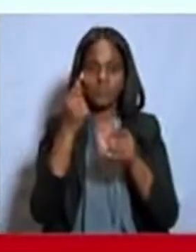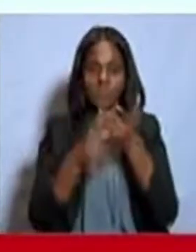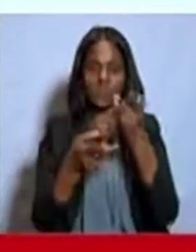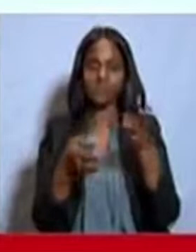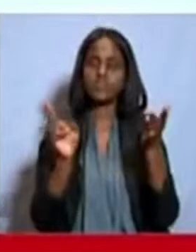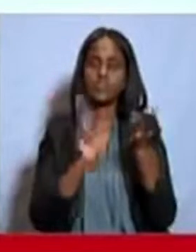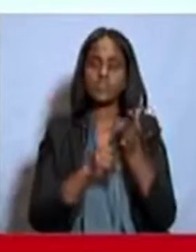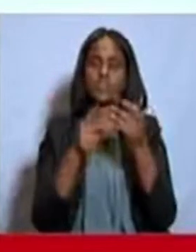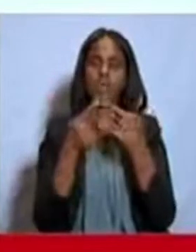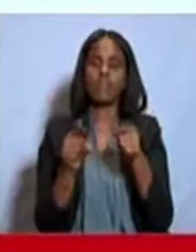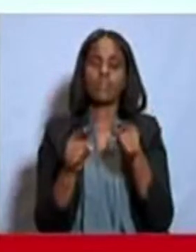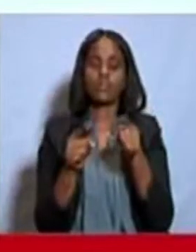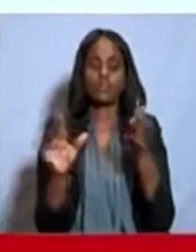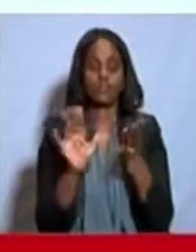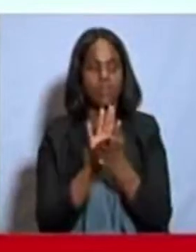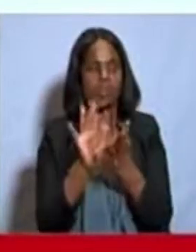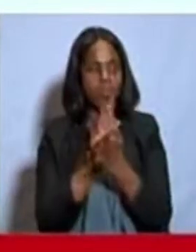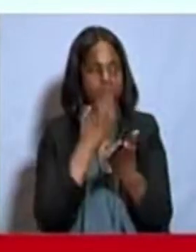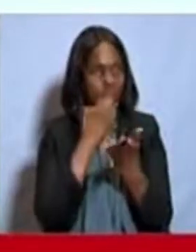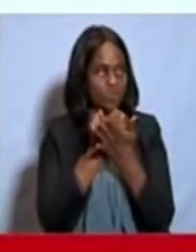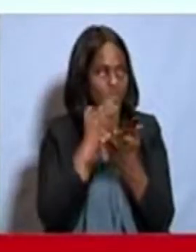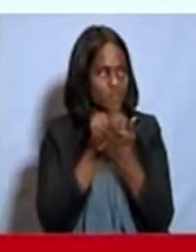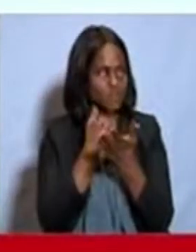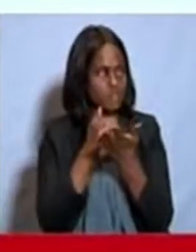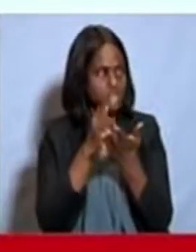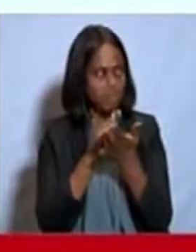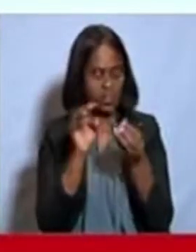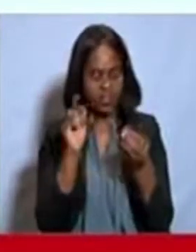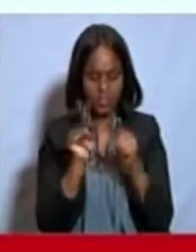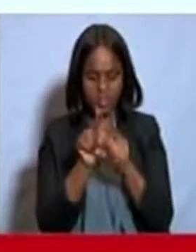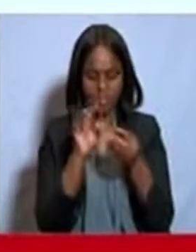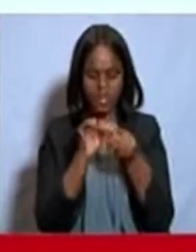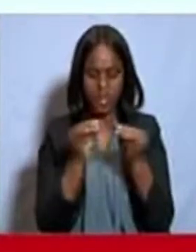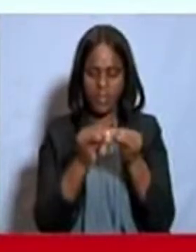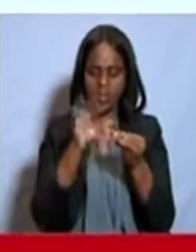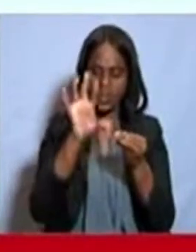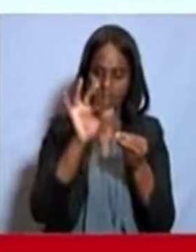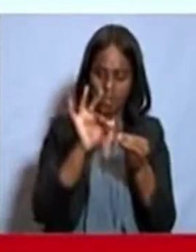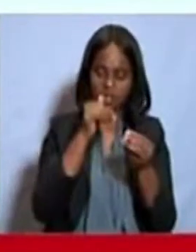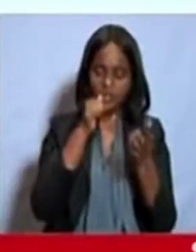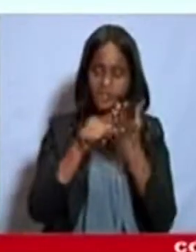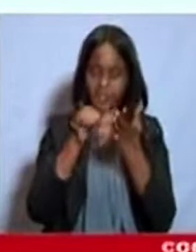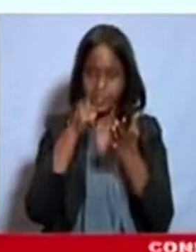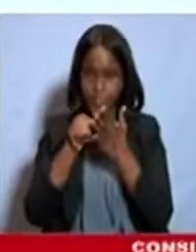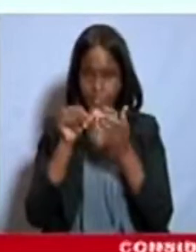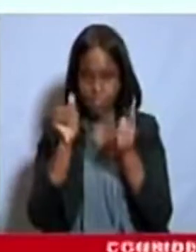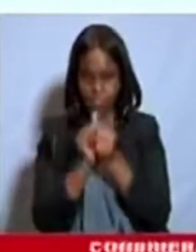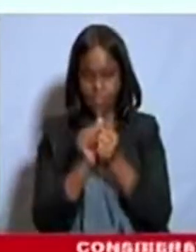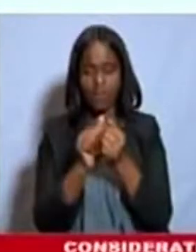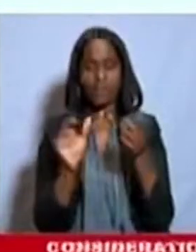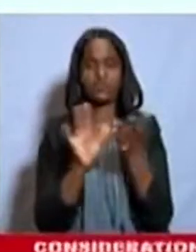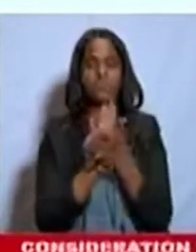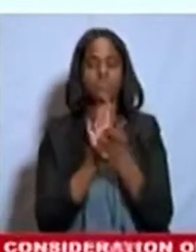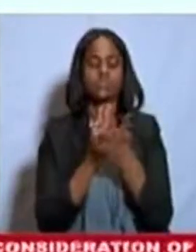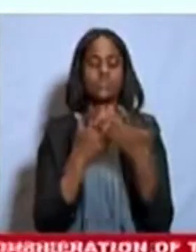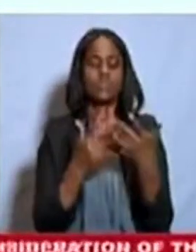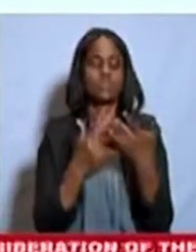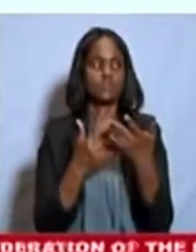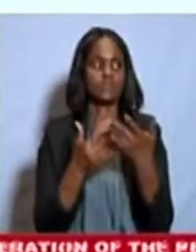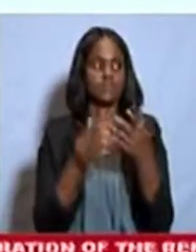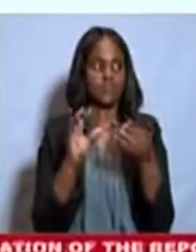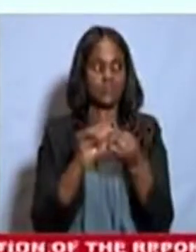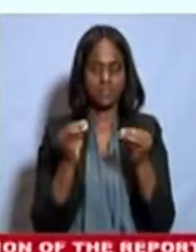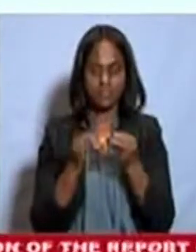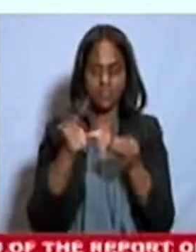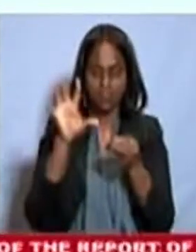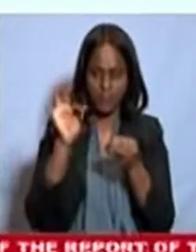reoccur. Documentary evidence, Appendix 19, charge letter and acquittal sheets.